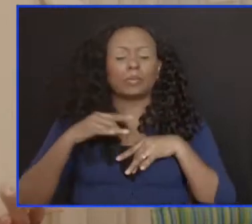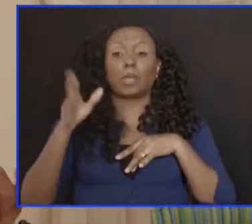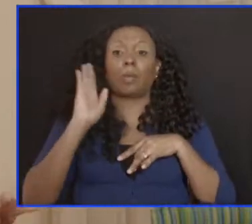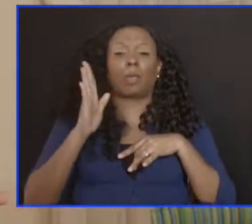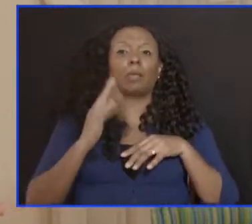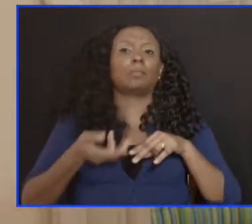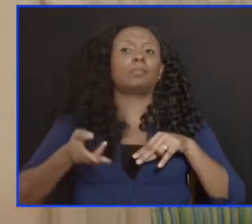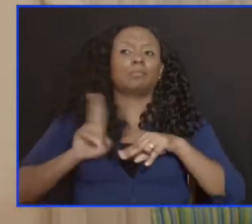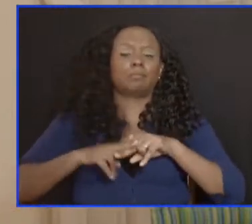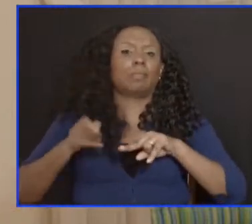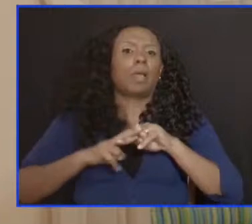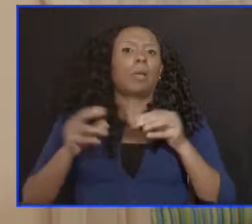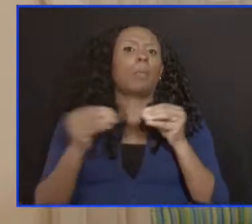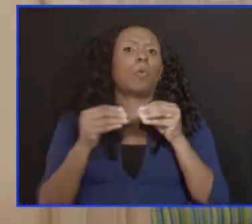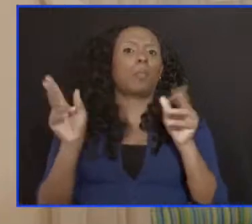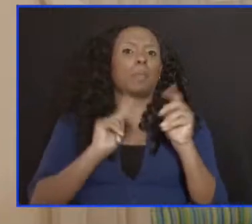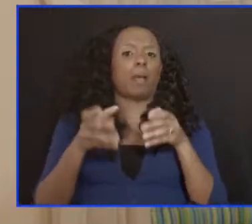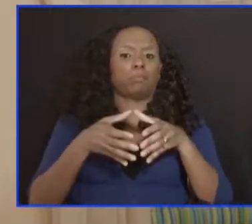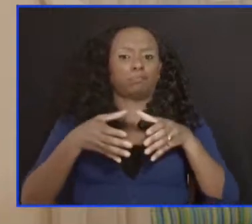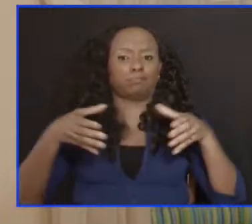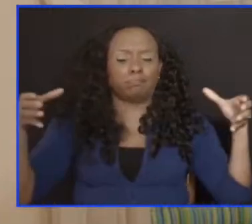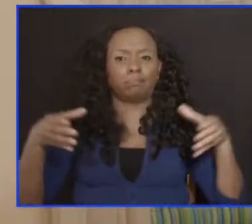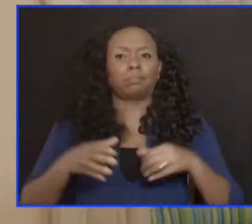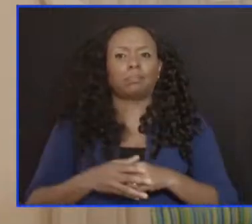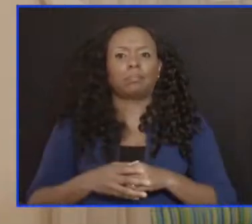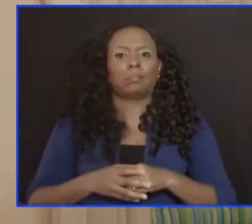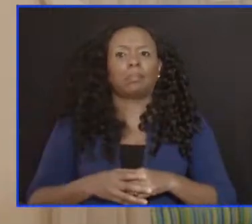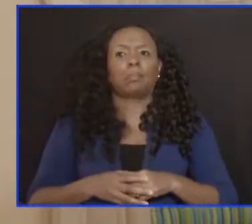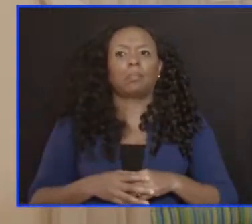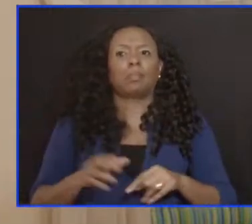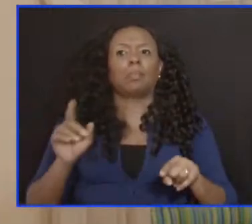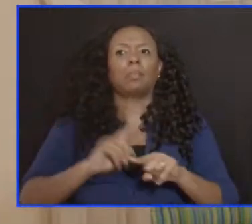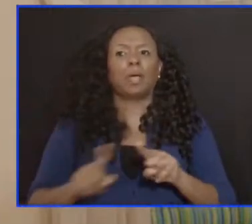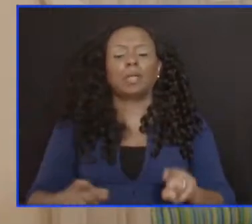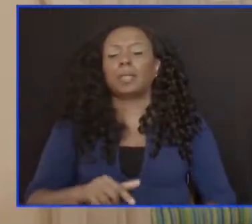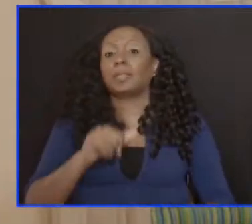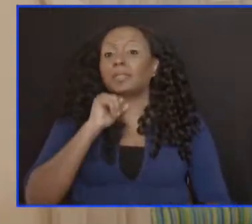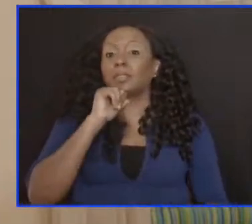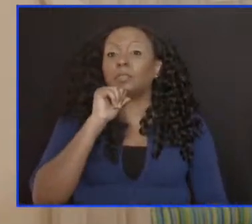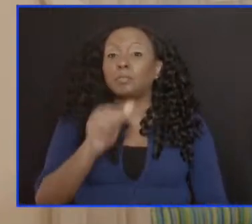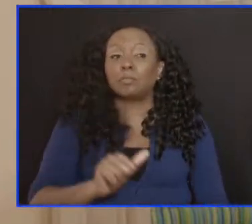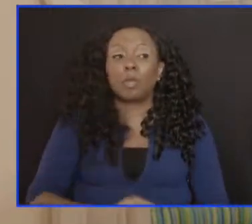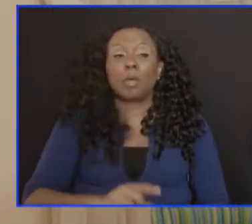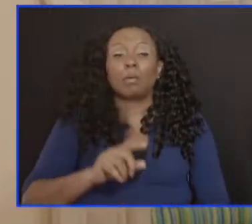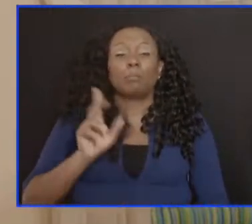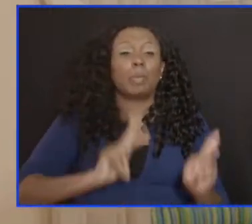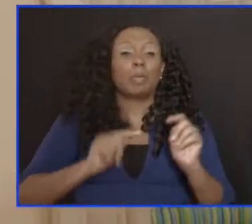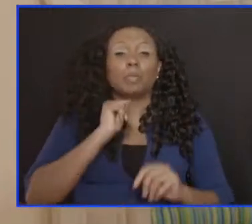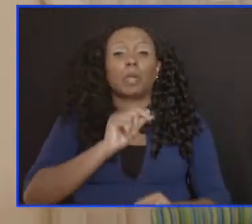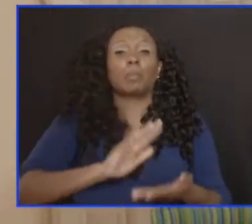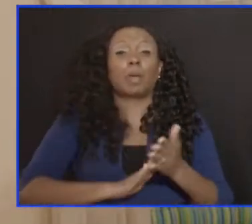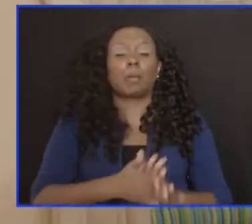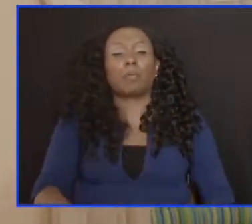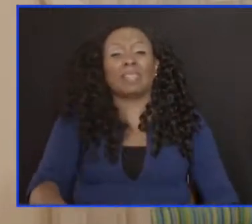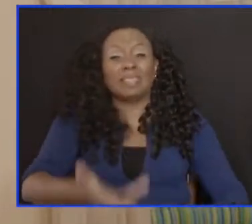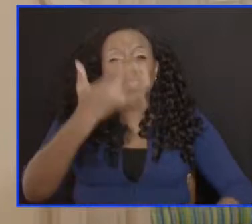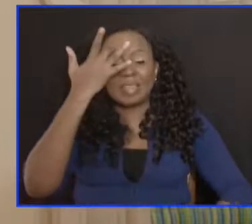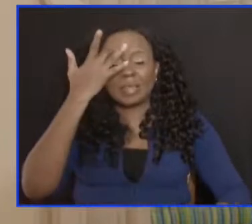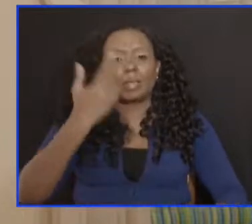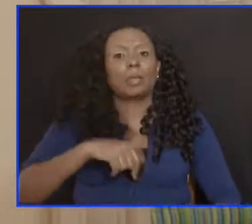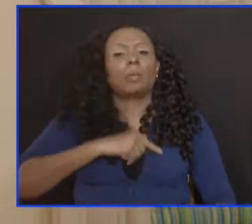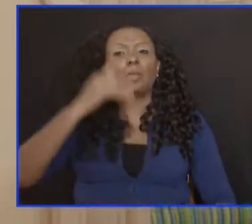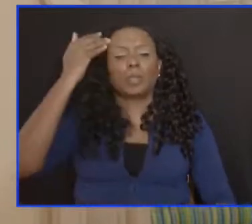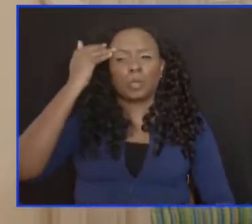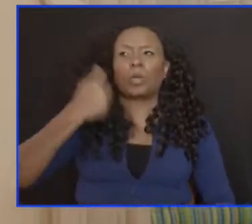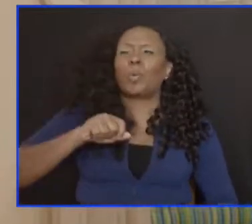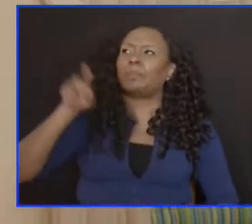are considerably larger. But it's also less virulent, and we knew this before Omicron hit our shores based on the experiences in the